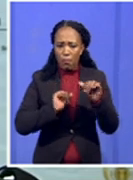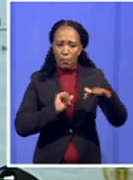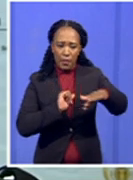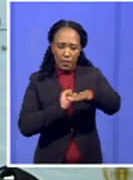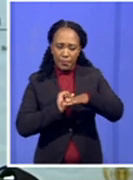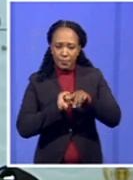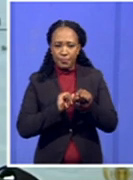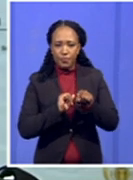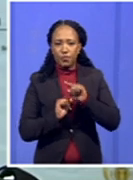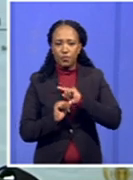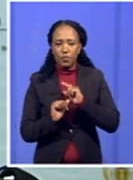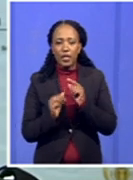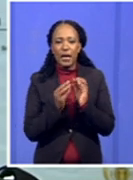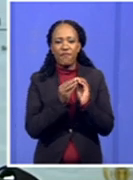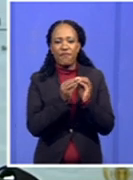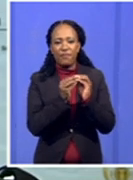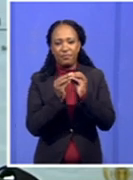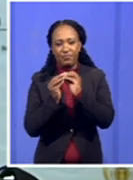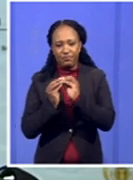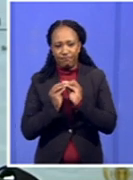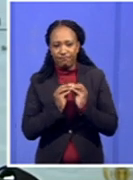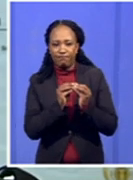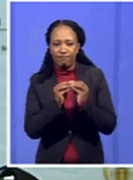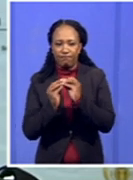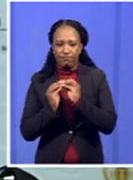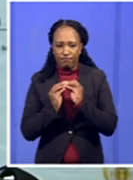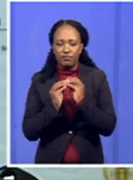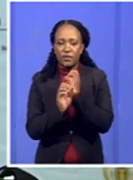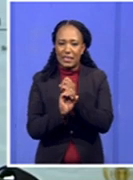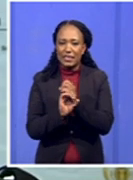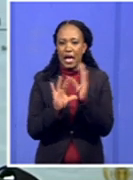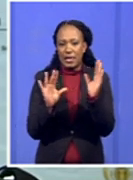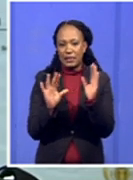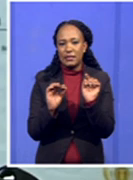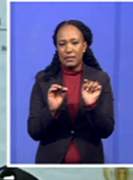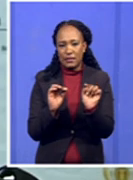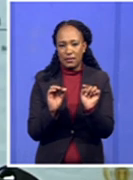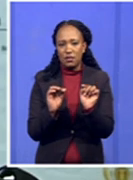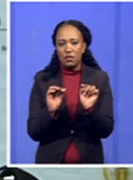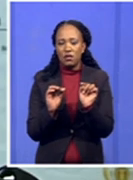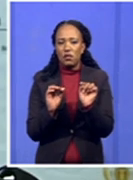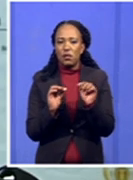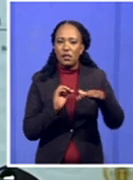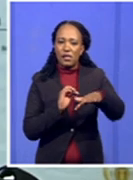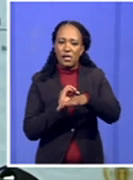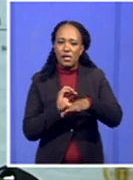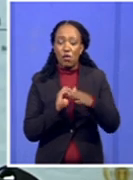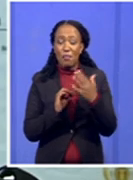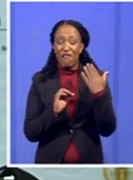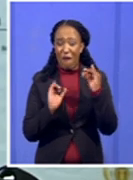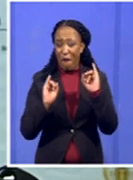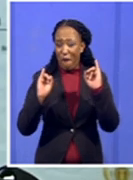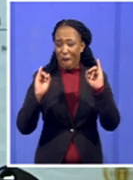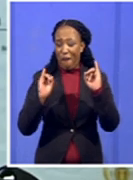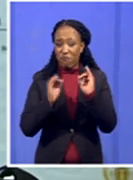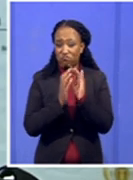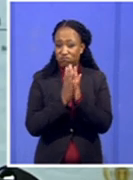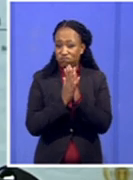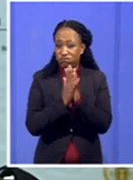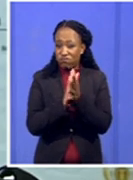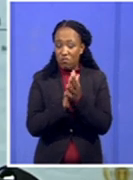so that the remedial work can also start in the area which was the most damaged, where the